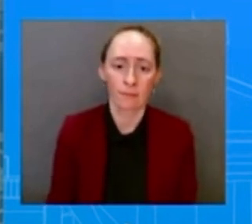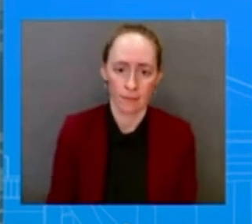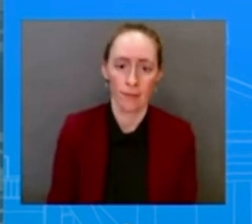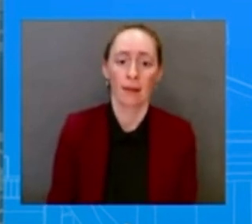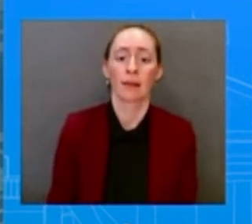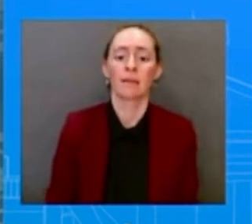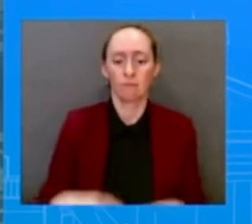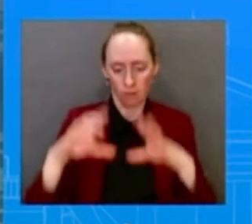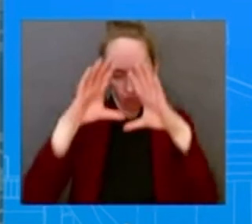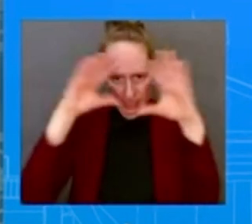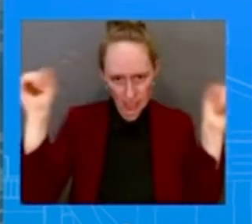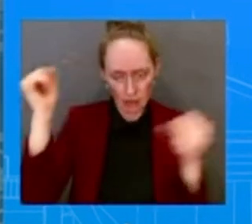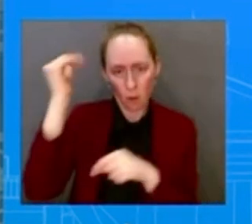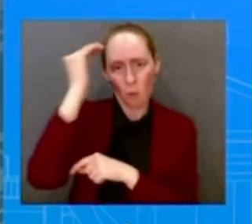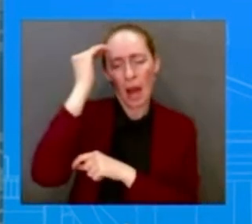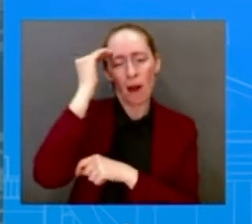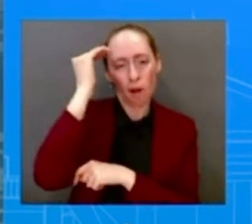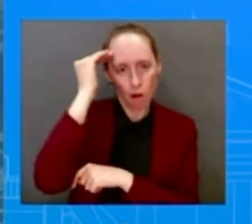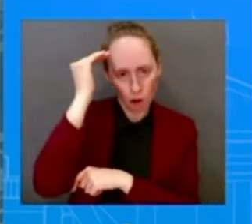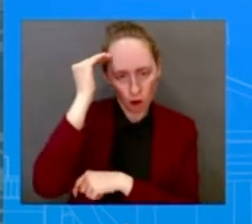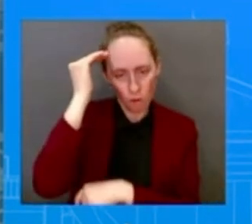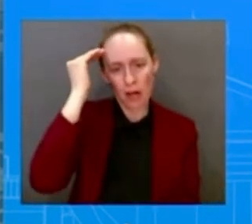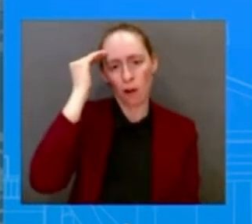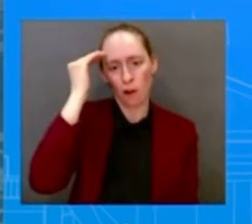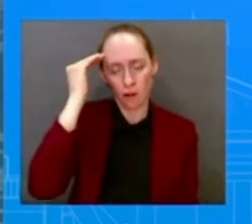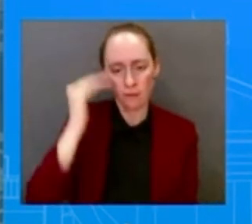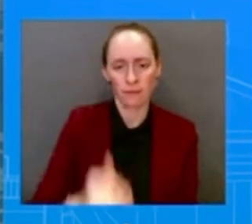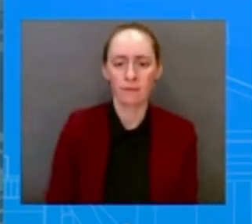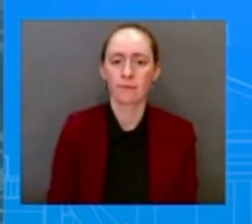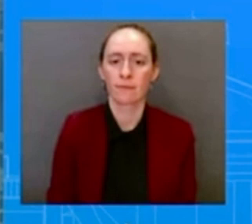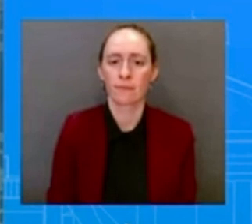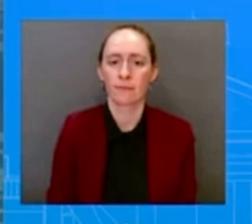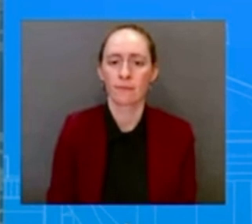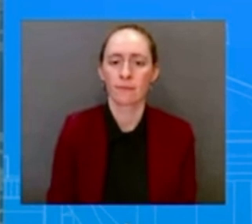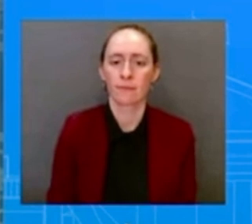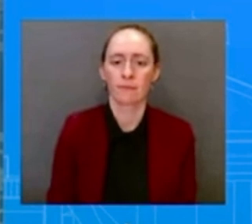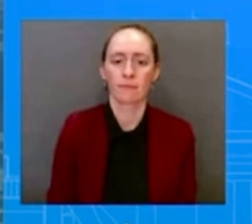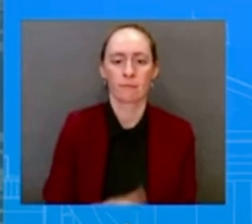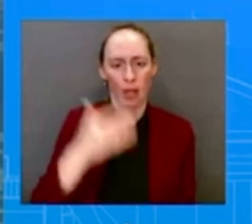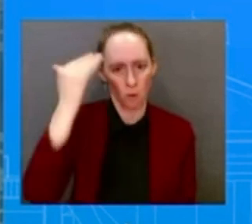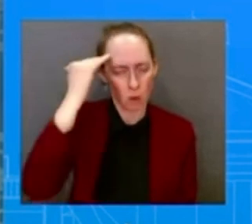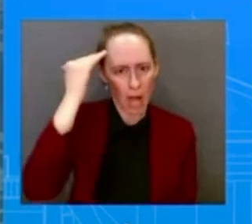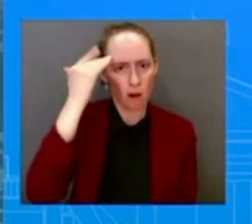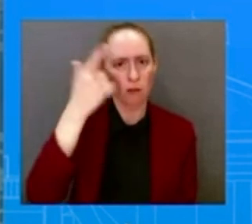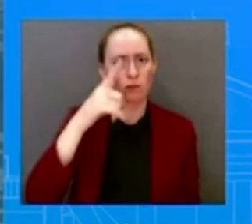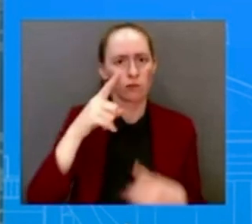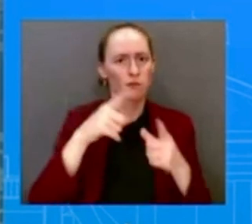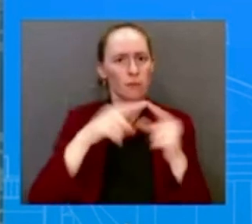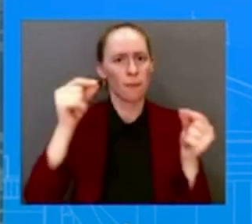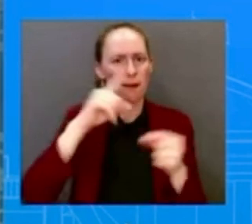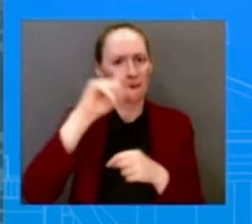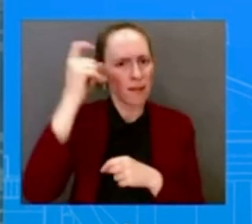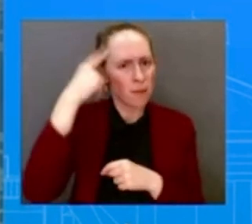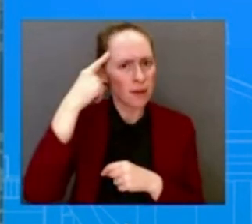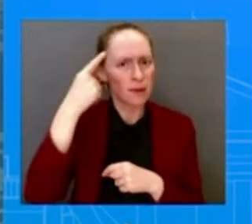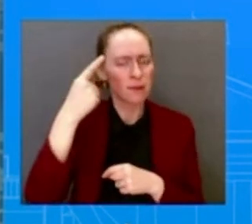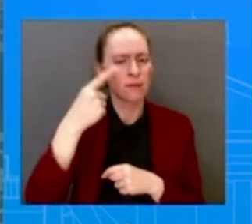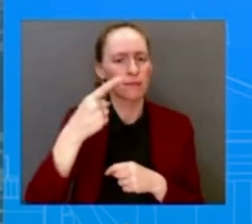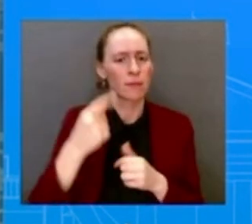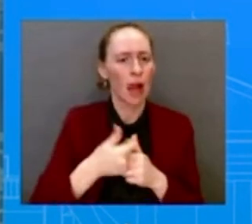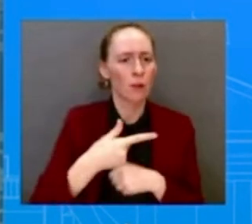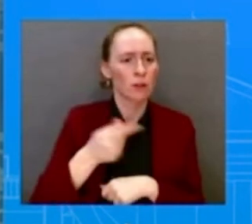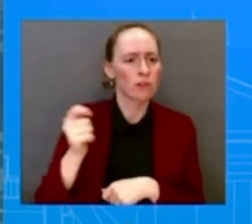Japanese government with respect to their judicial system, and he's got the team working on this. I'm not going